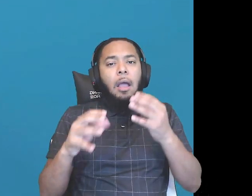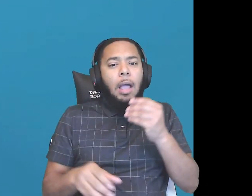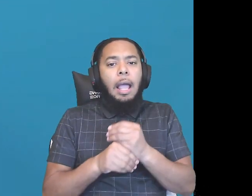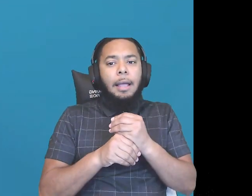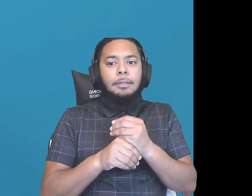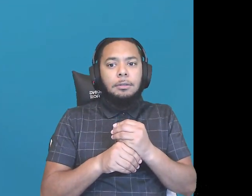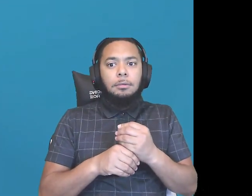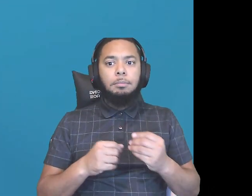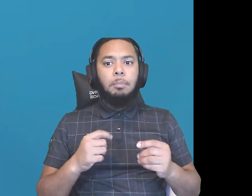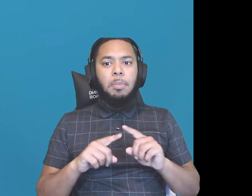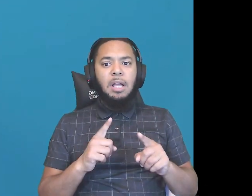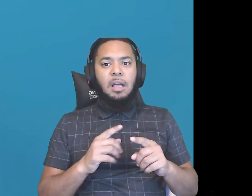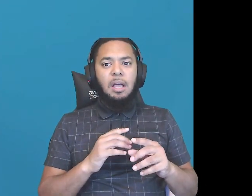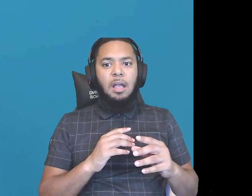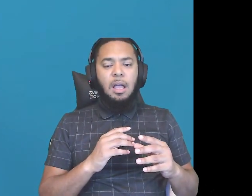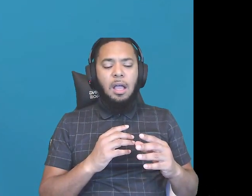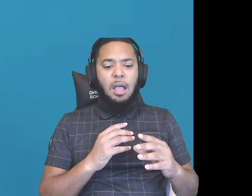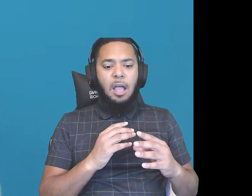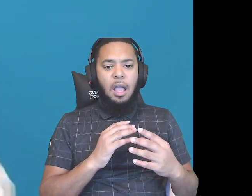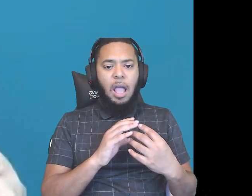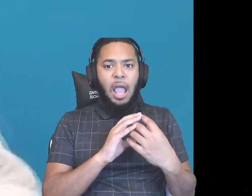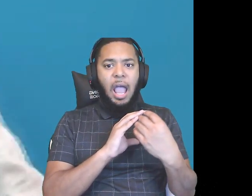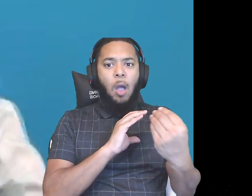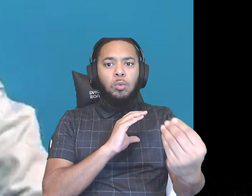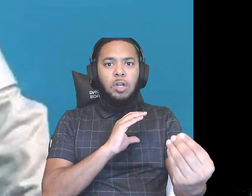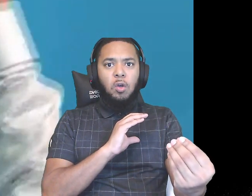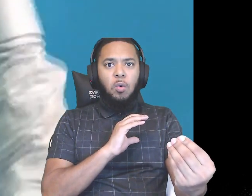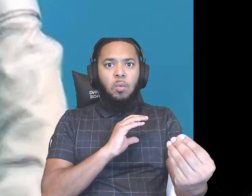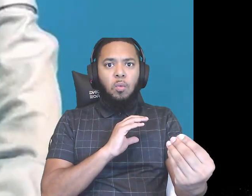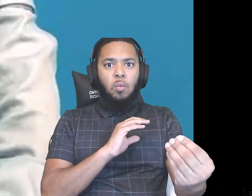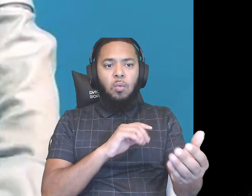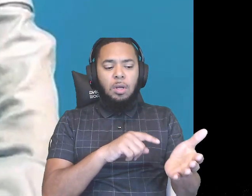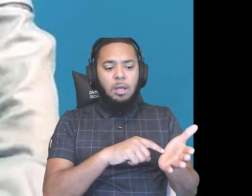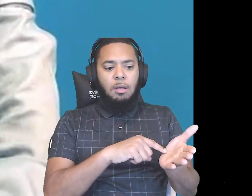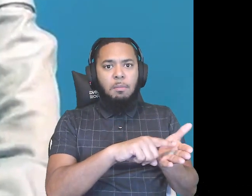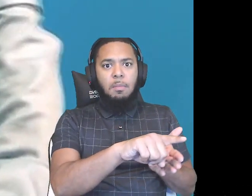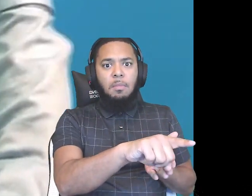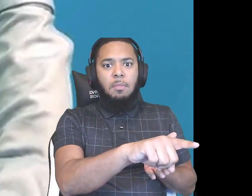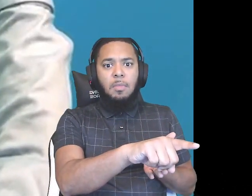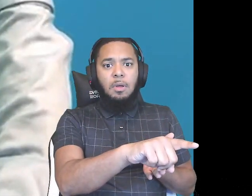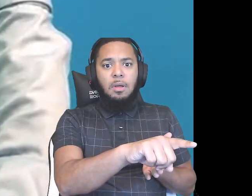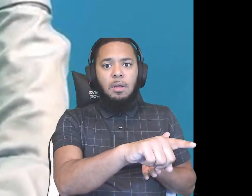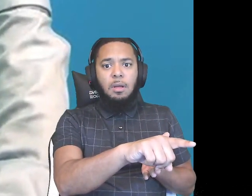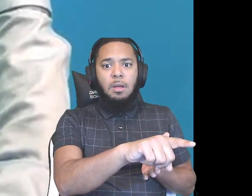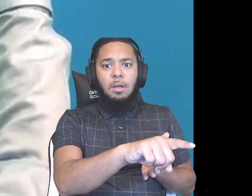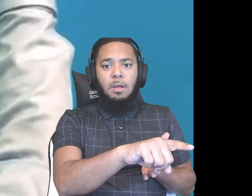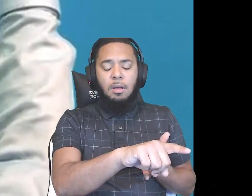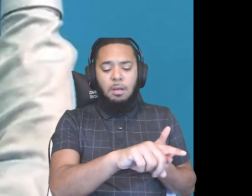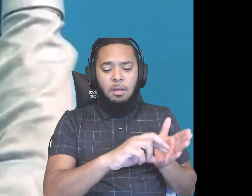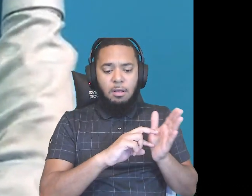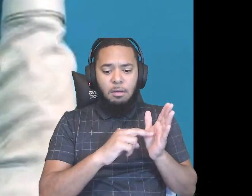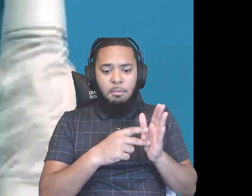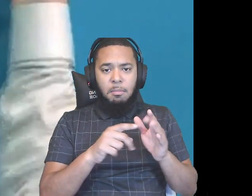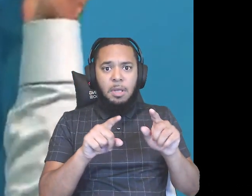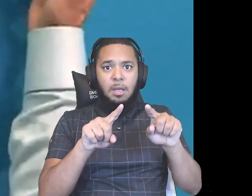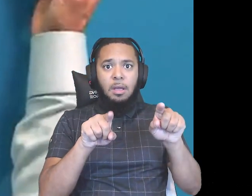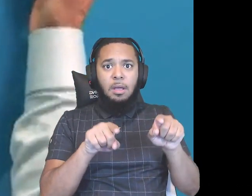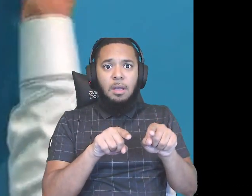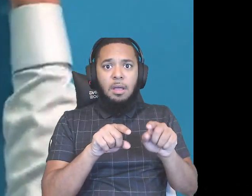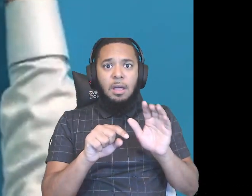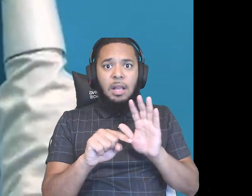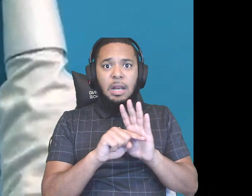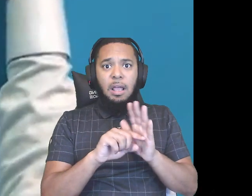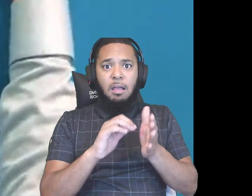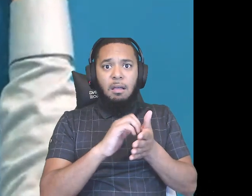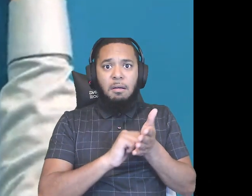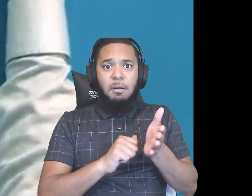Outgoing. Ooh. Outgoing. Leaving us. Goodbye, money. You are negative. You are leaving. Bye-bye. All right.